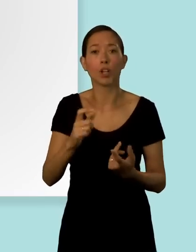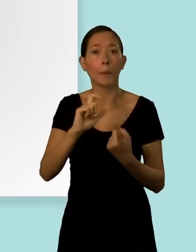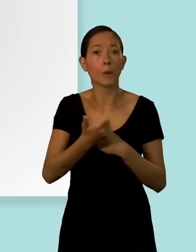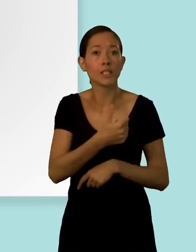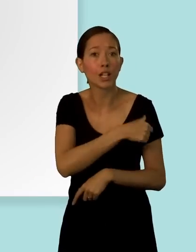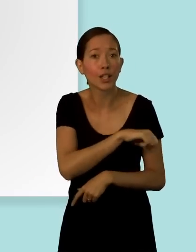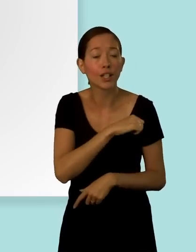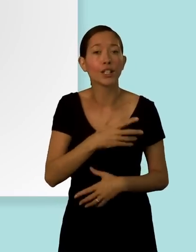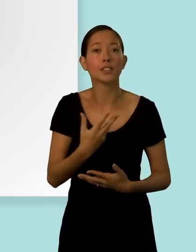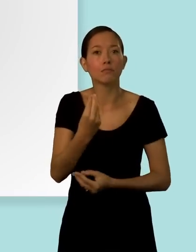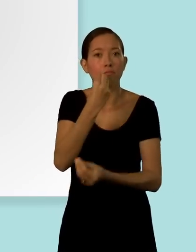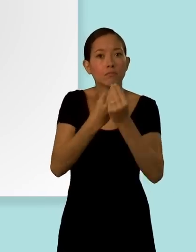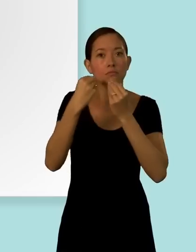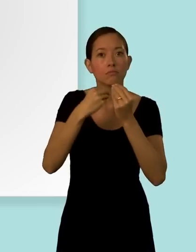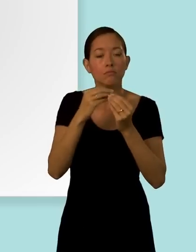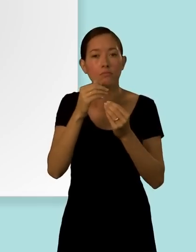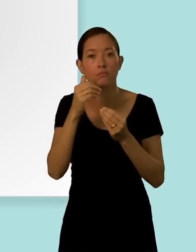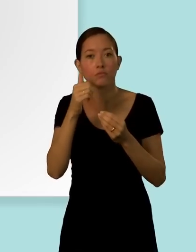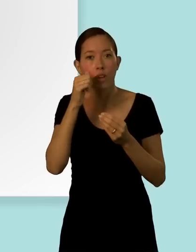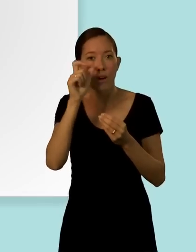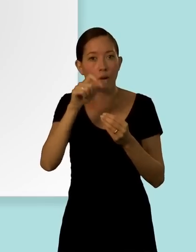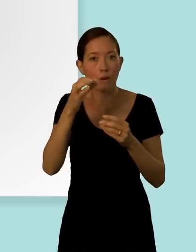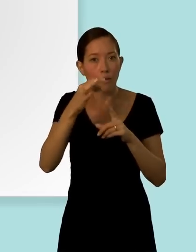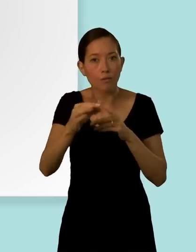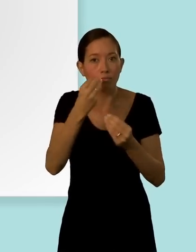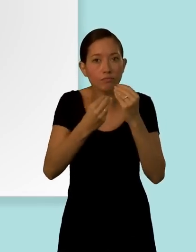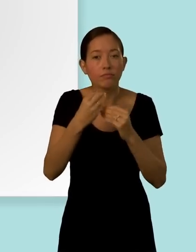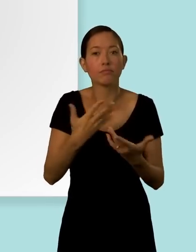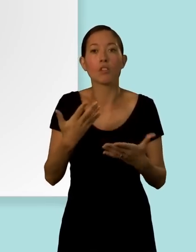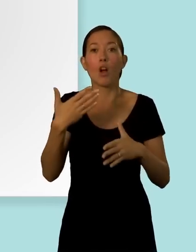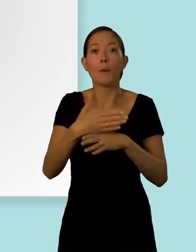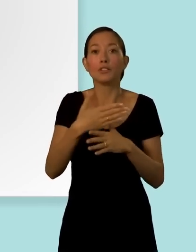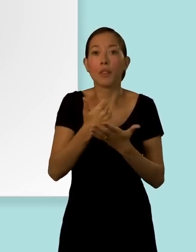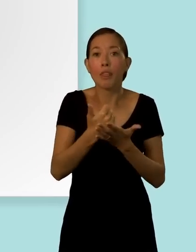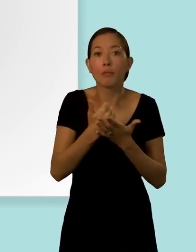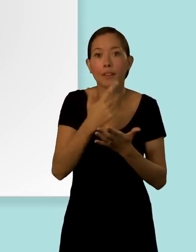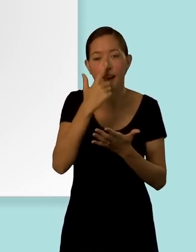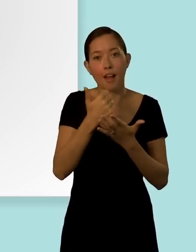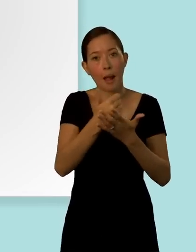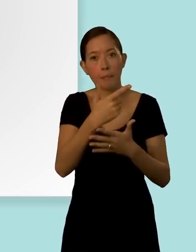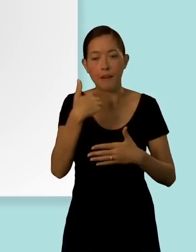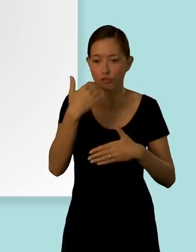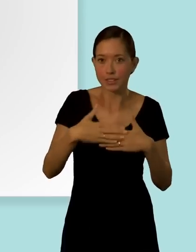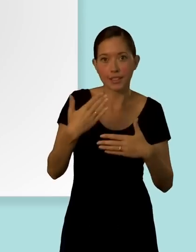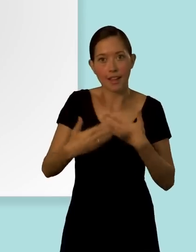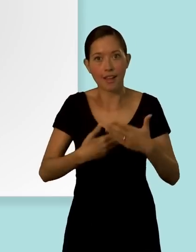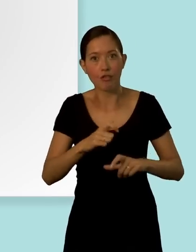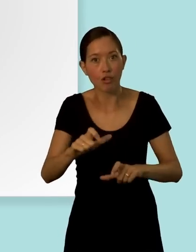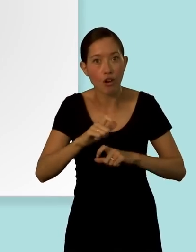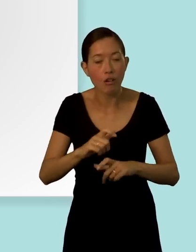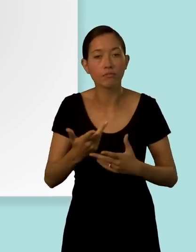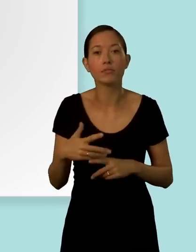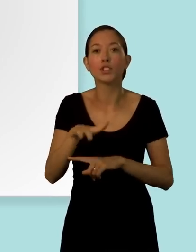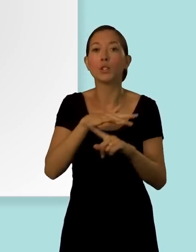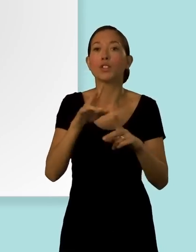professionals can support you too, such as community nurses, dietitians and occupational therapists who help people maintain